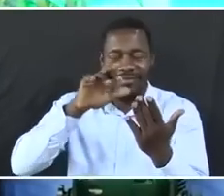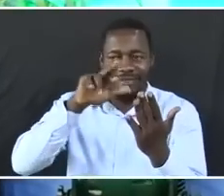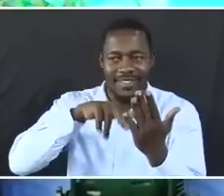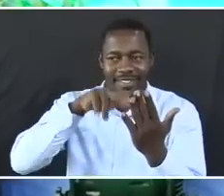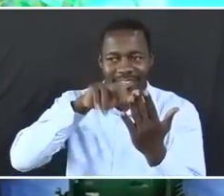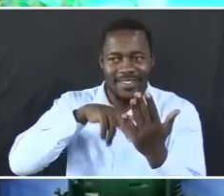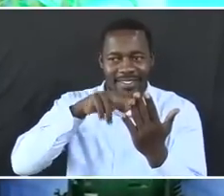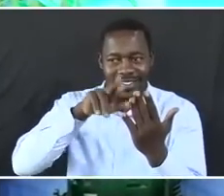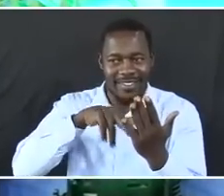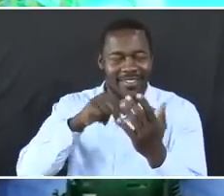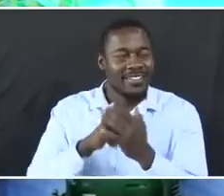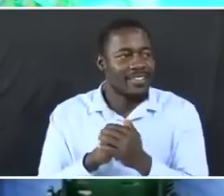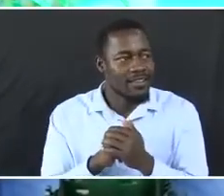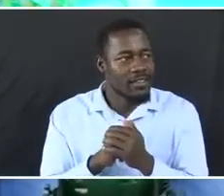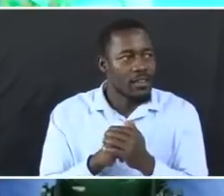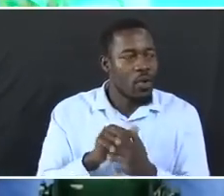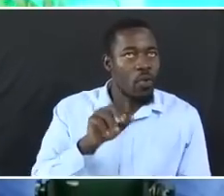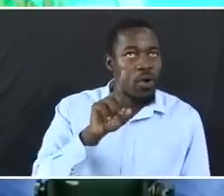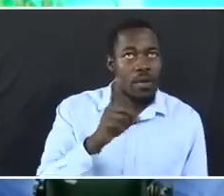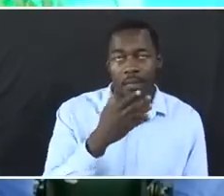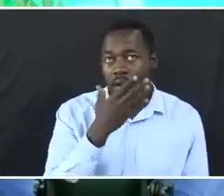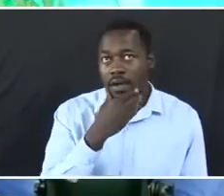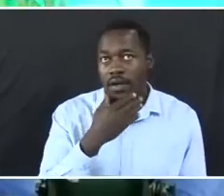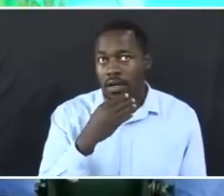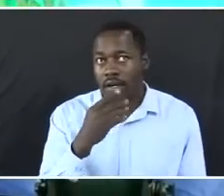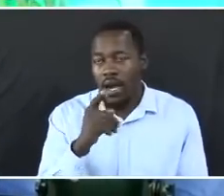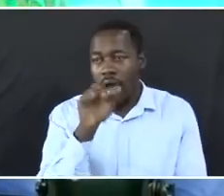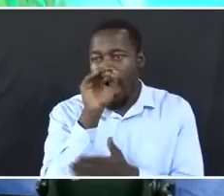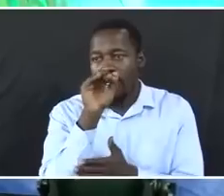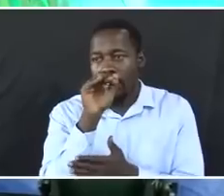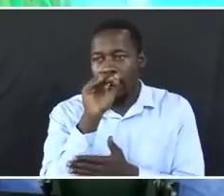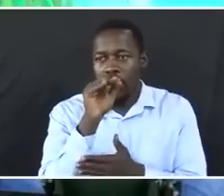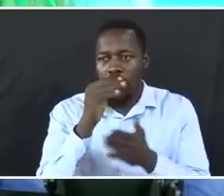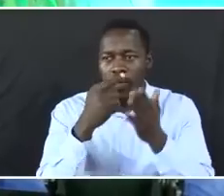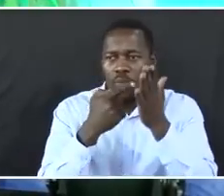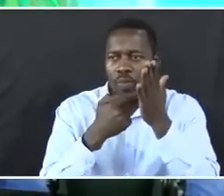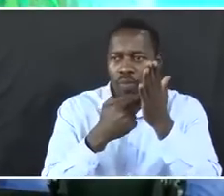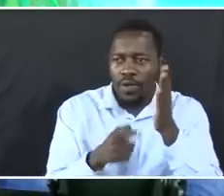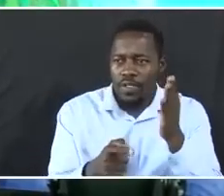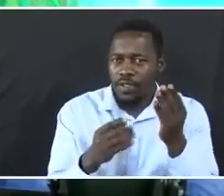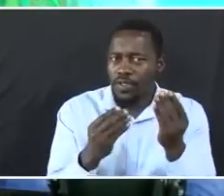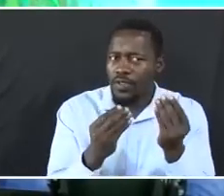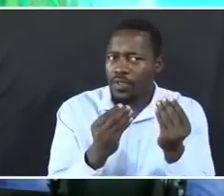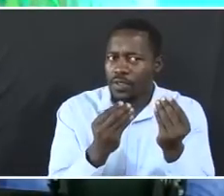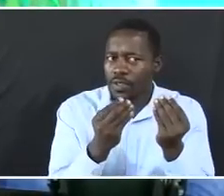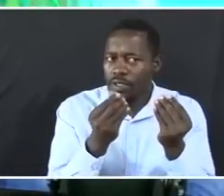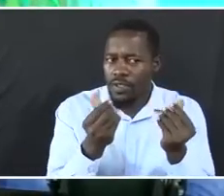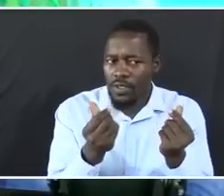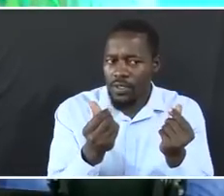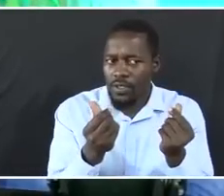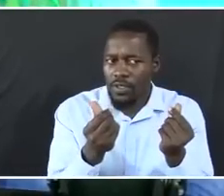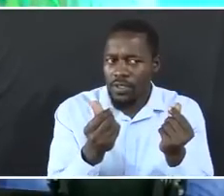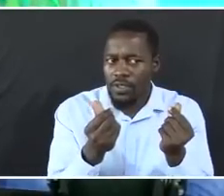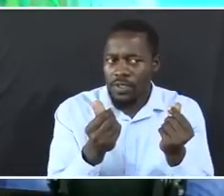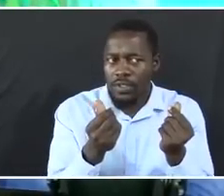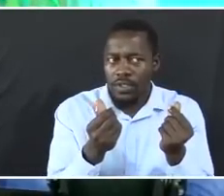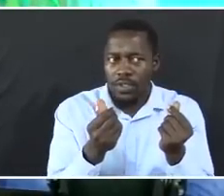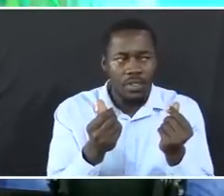Clifford Anthony is asking, what is the position of remarriage in the